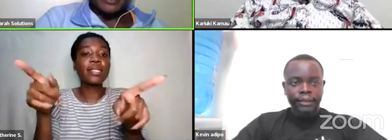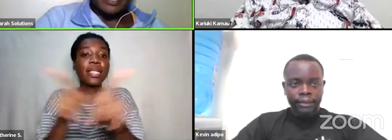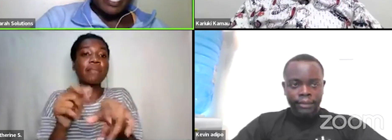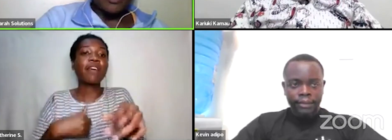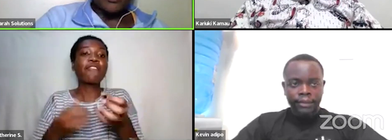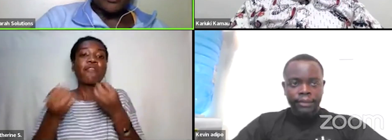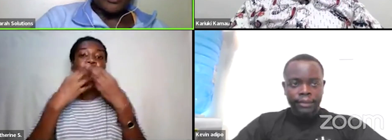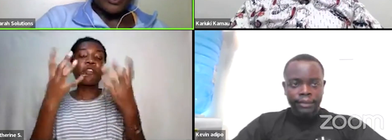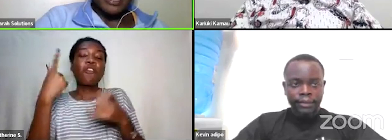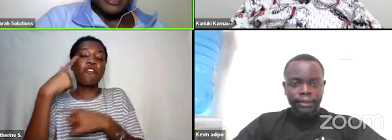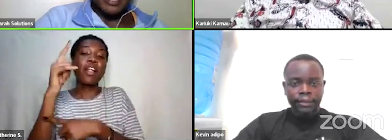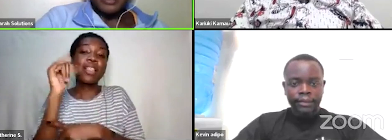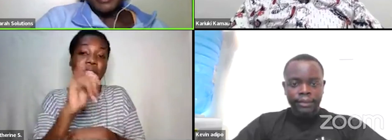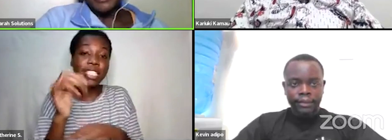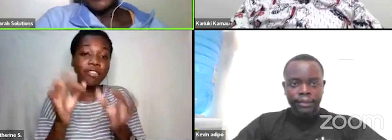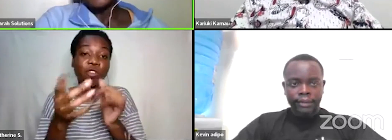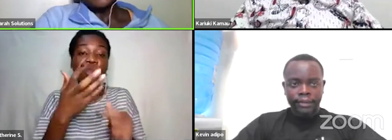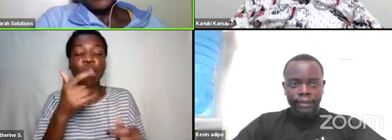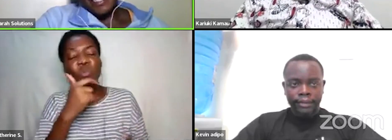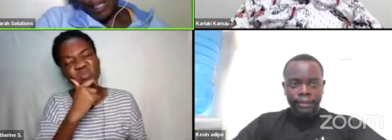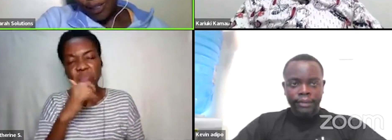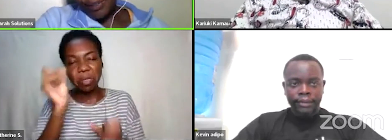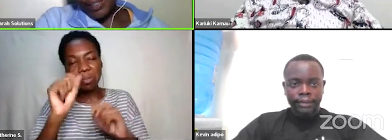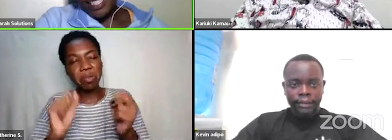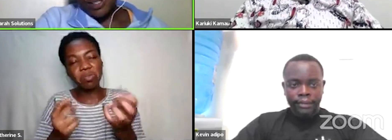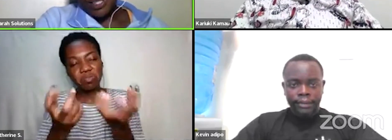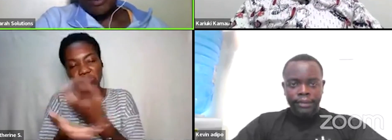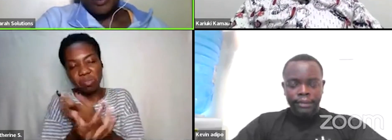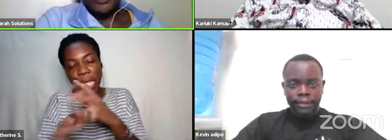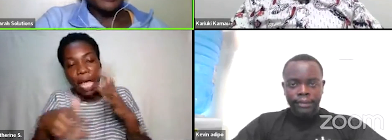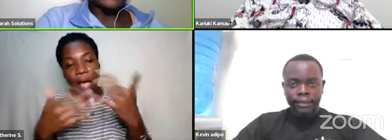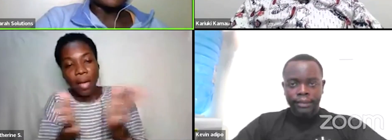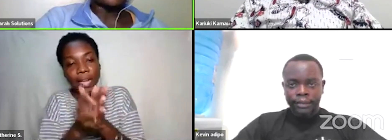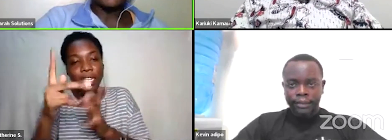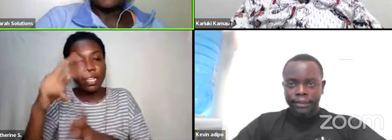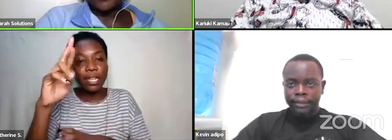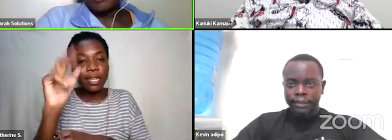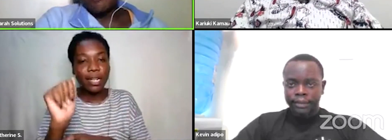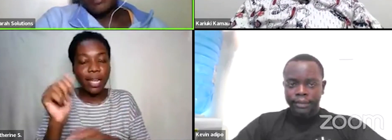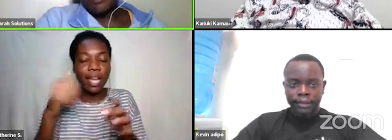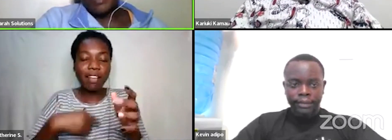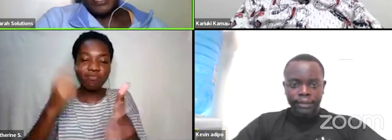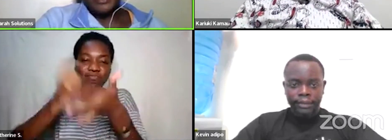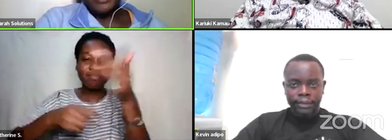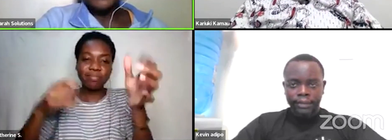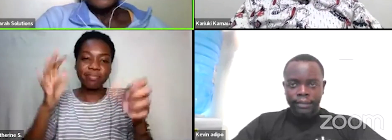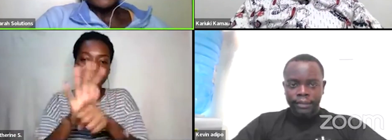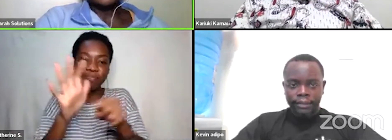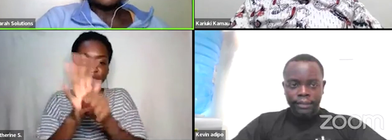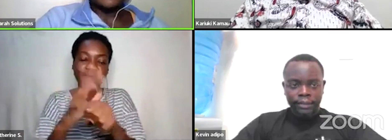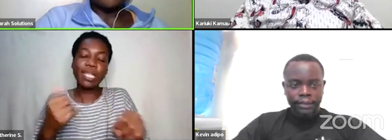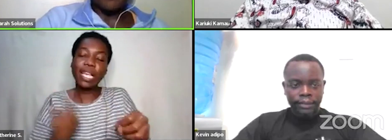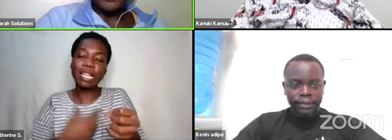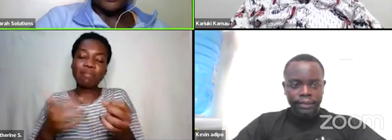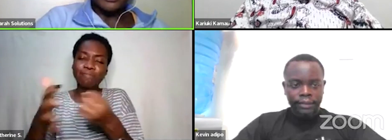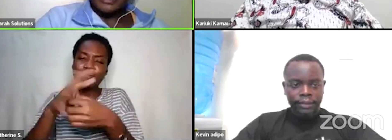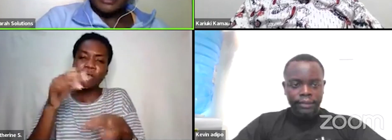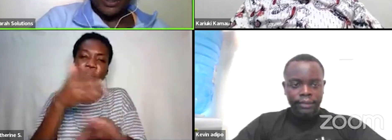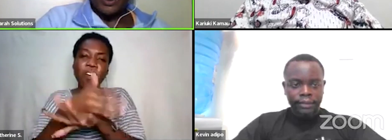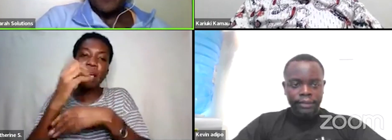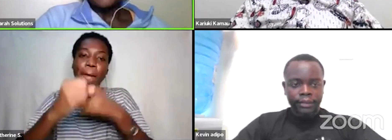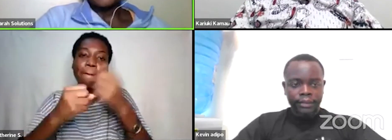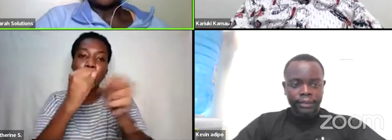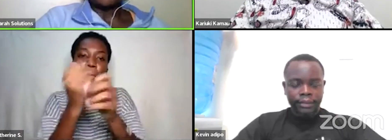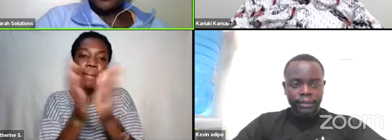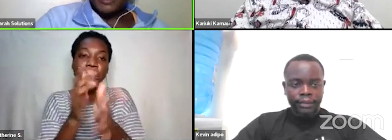you're wondering how to do consultancy and KRA, there's a lot of taxation information. There's a lot that we've covered over the years. And this information is